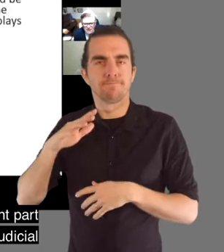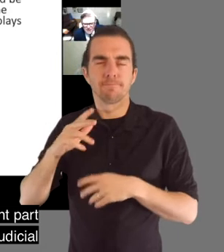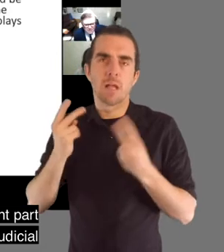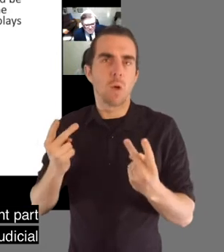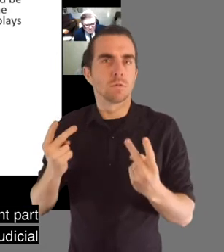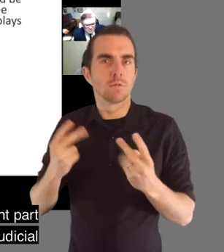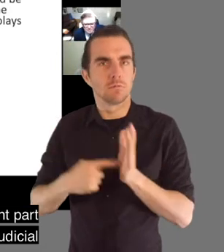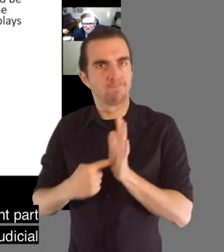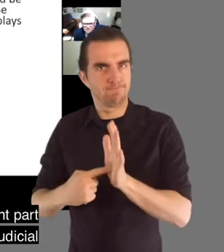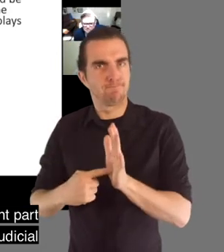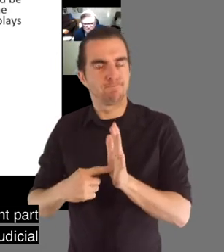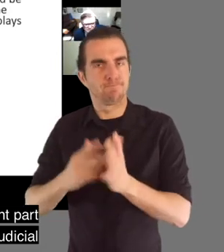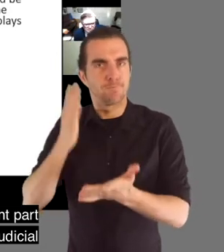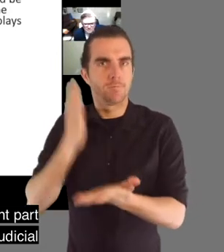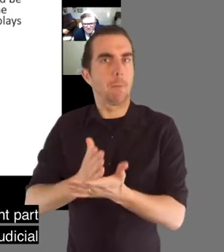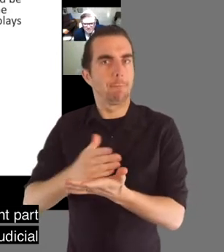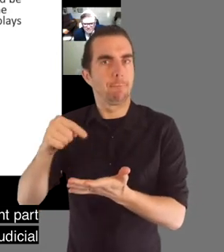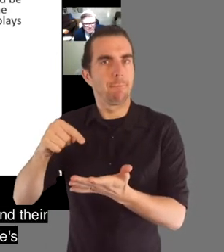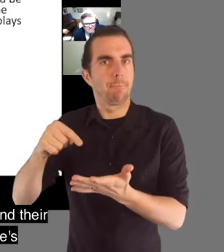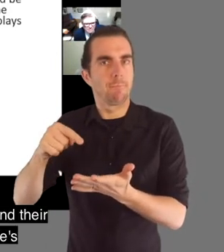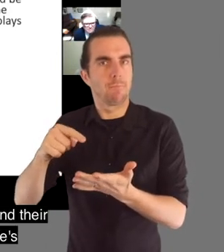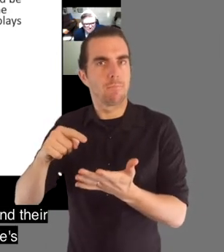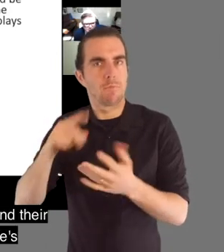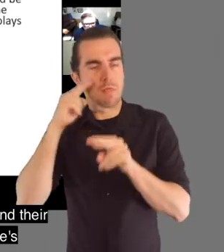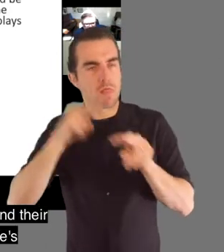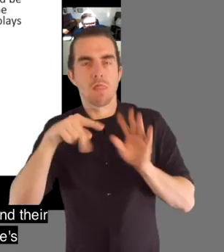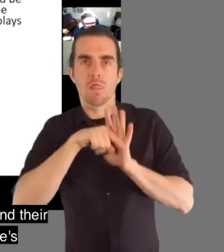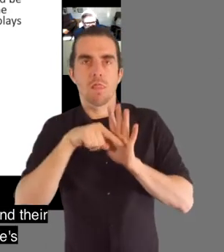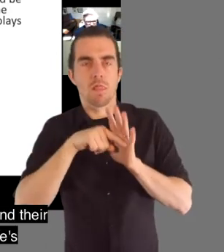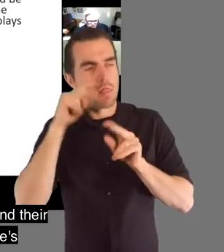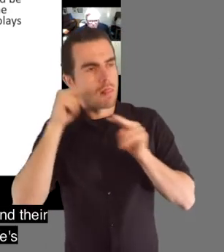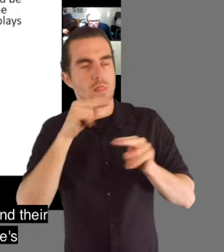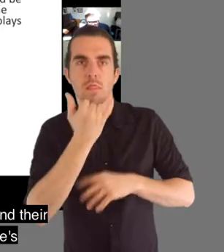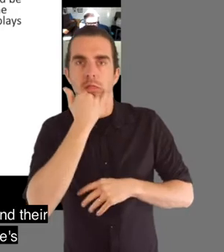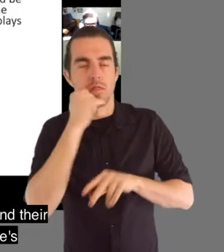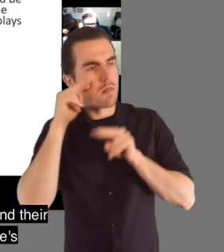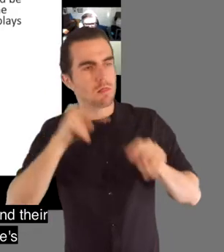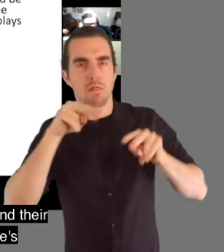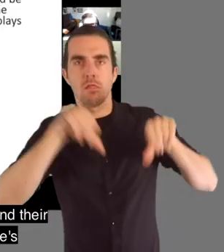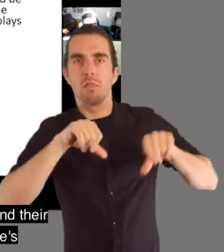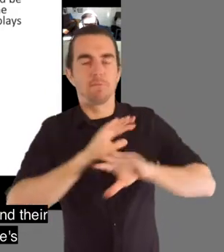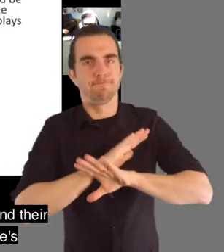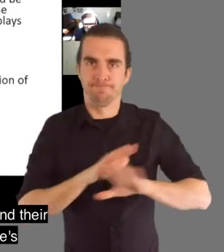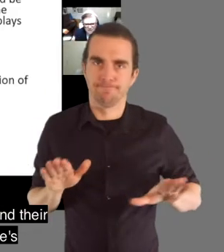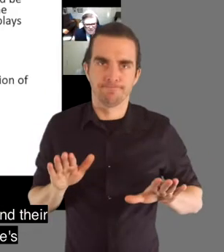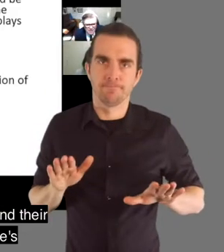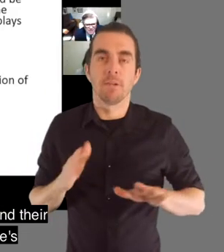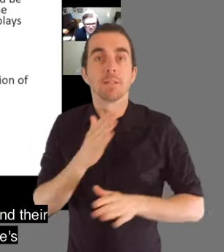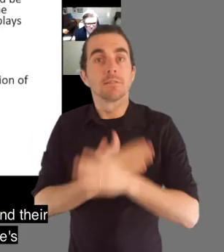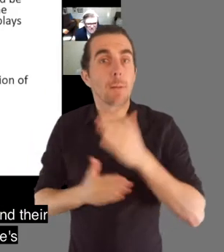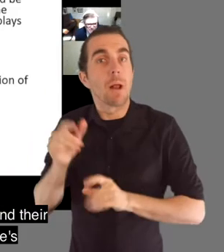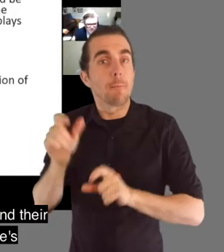down stigma and prejudicial attitudes. Where disabled people and the representative